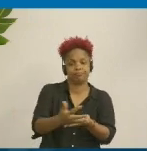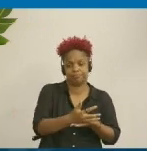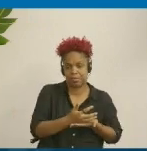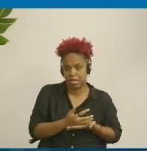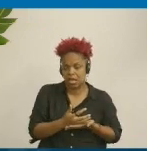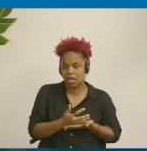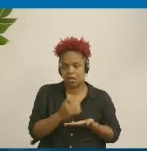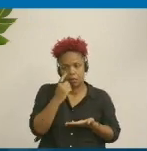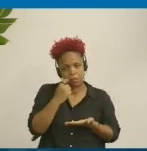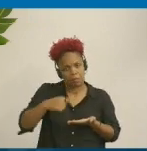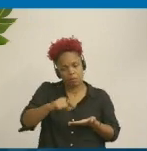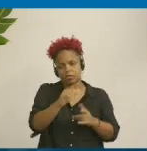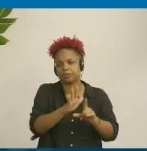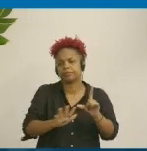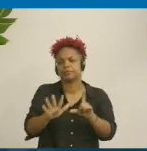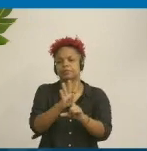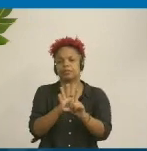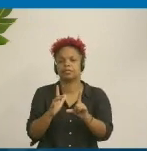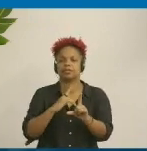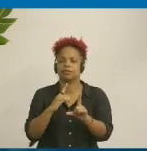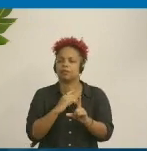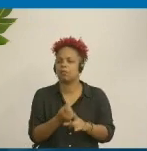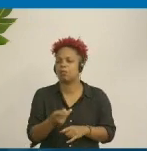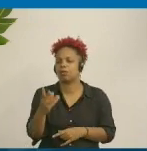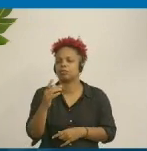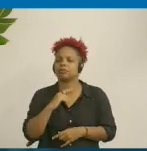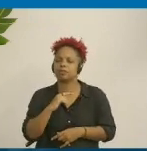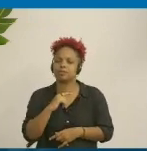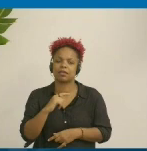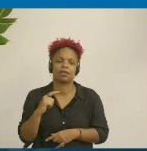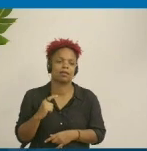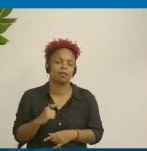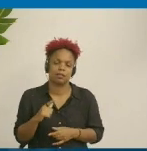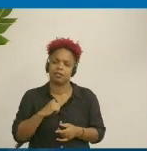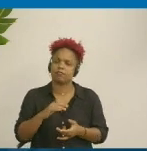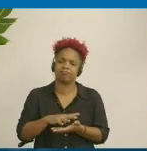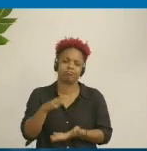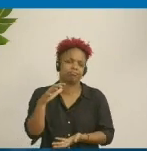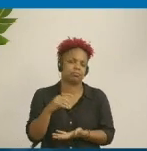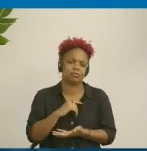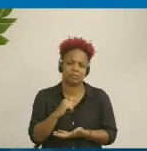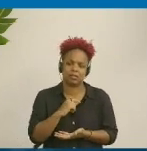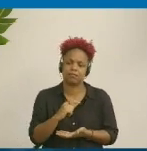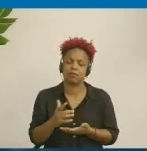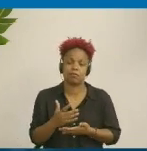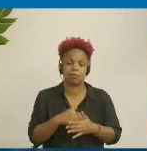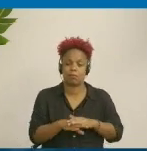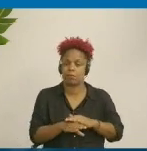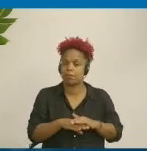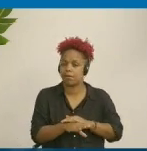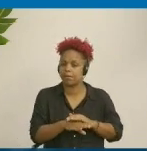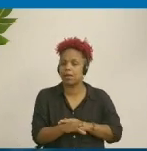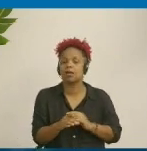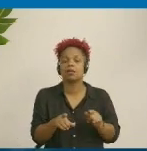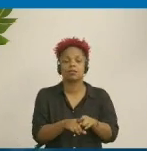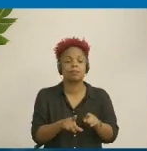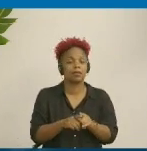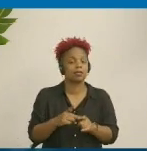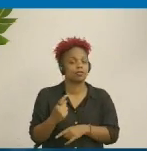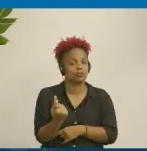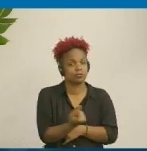will facilitate the scaling up process and export the MyBox approach.